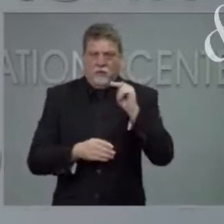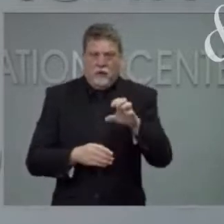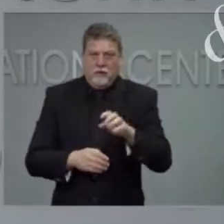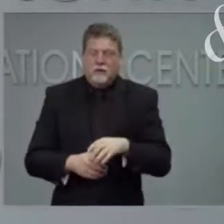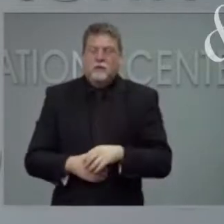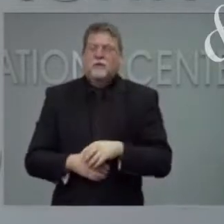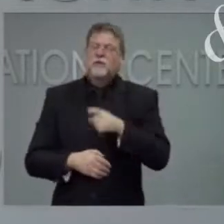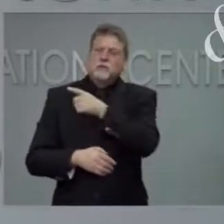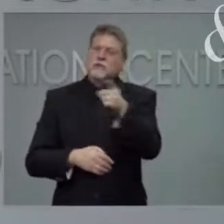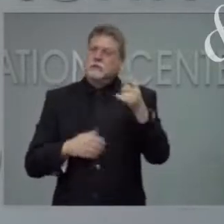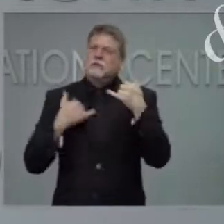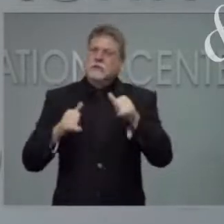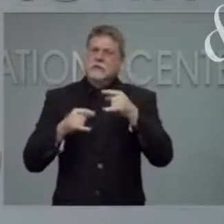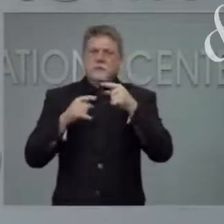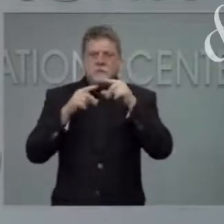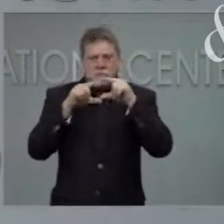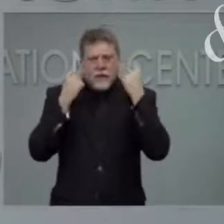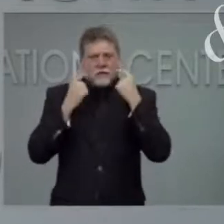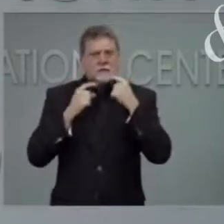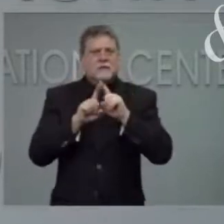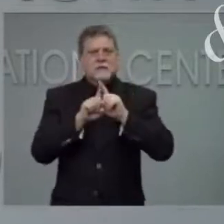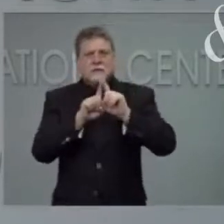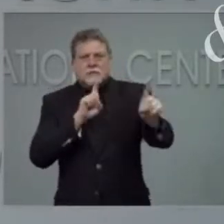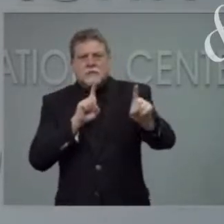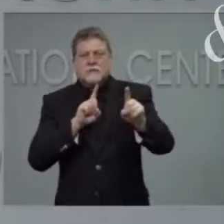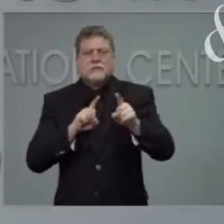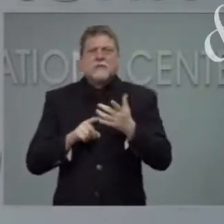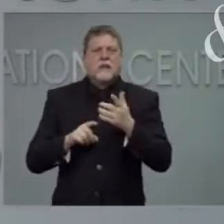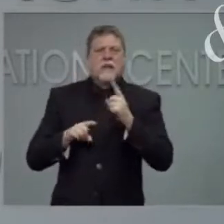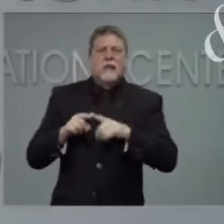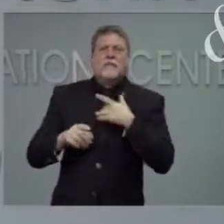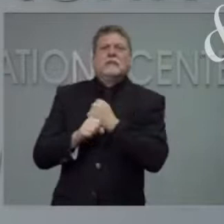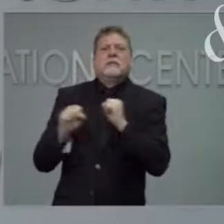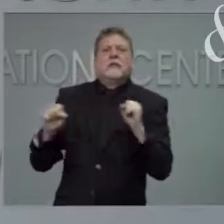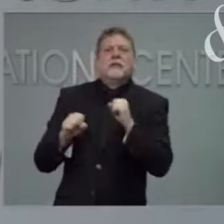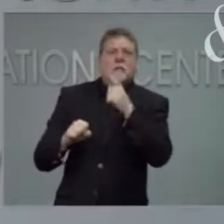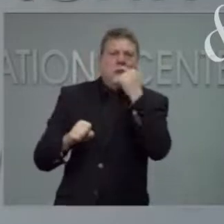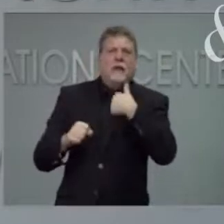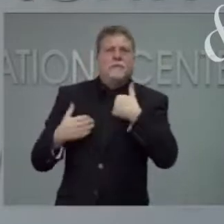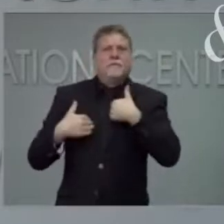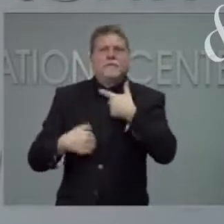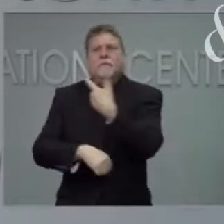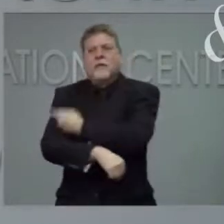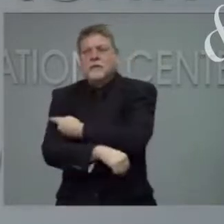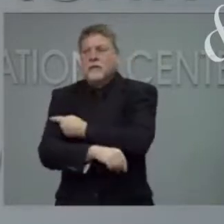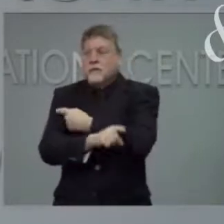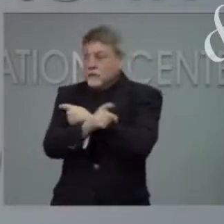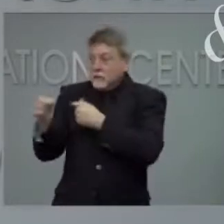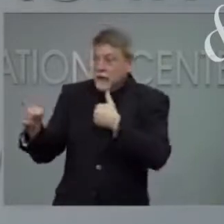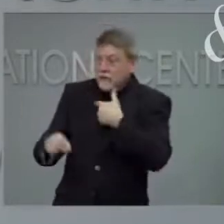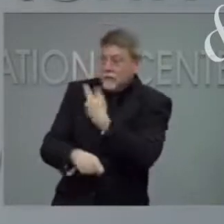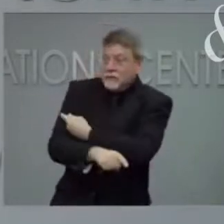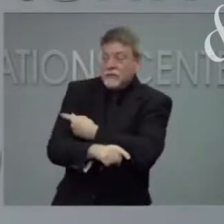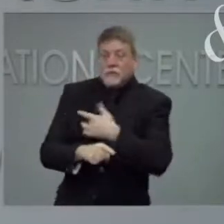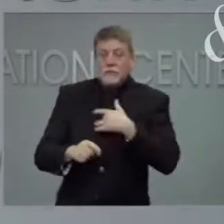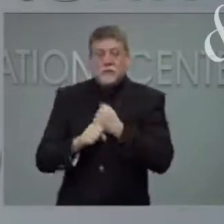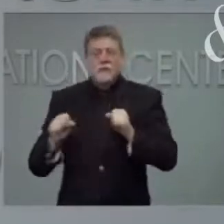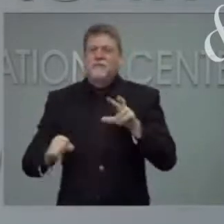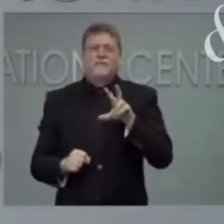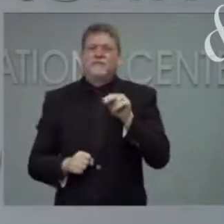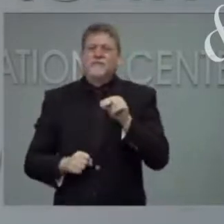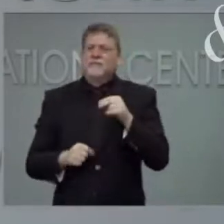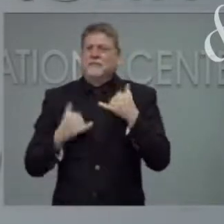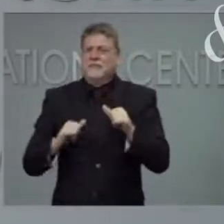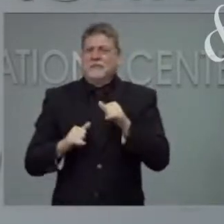rely on anything. But we think a combination of people getting vaccinated, more and more of them, and the